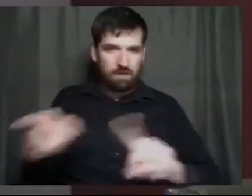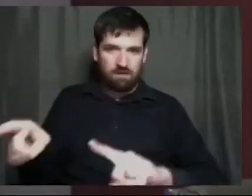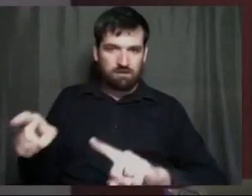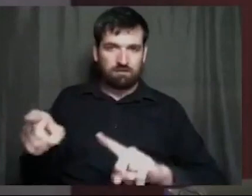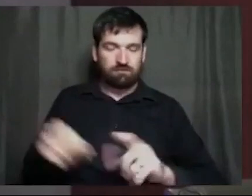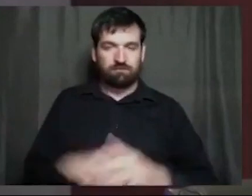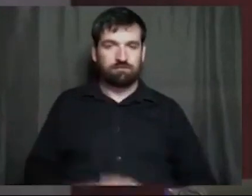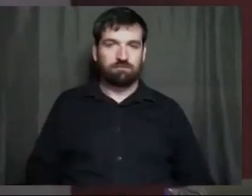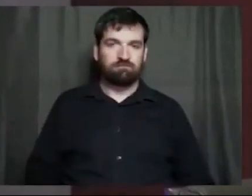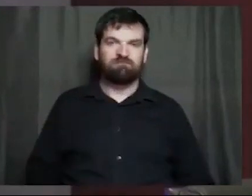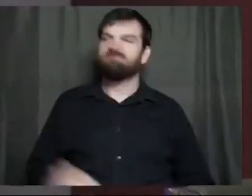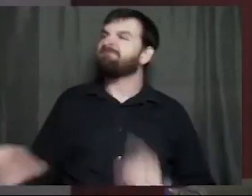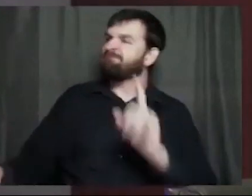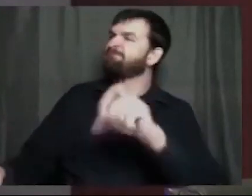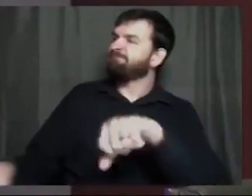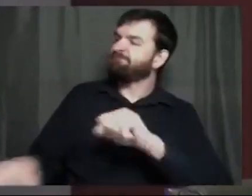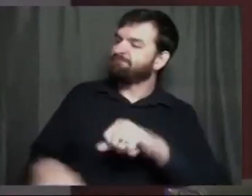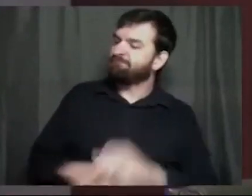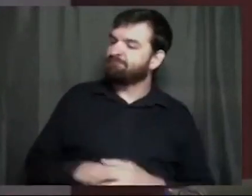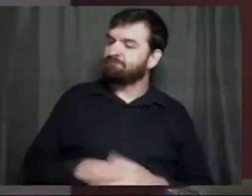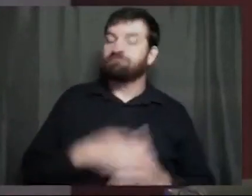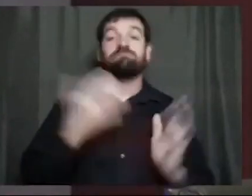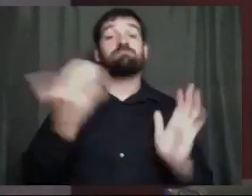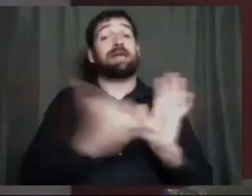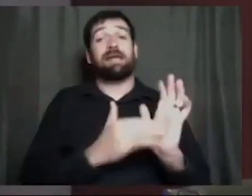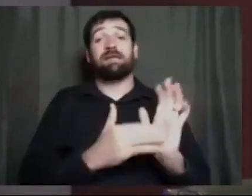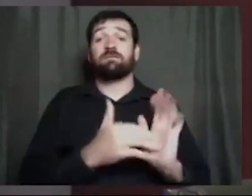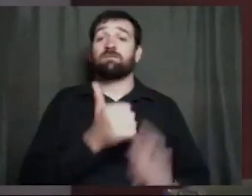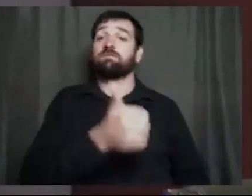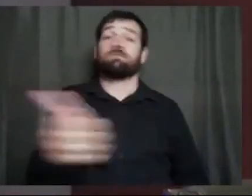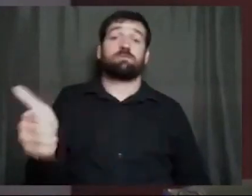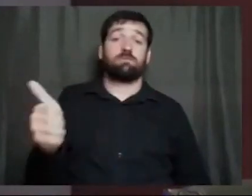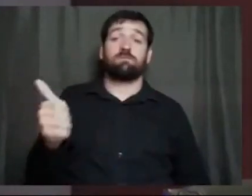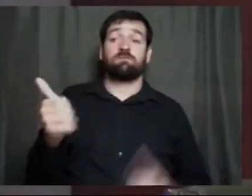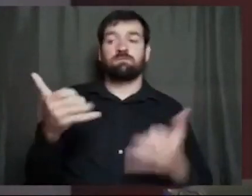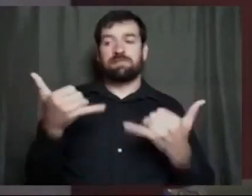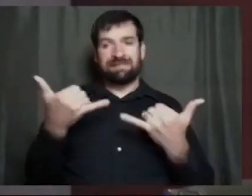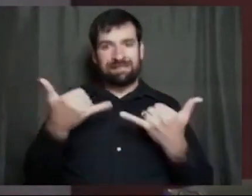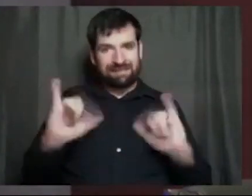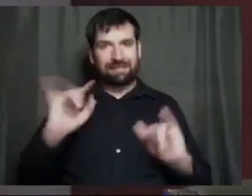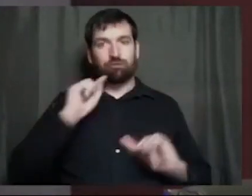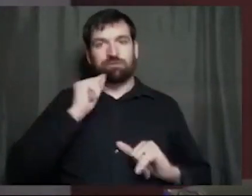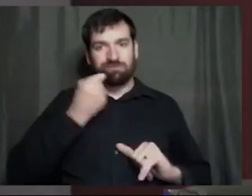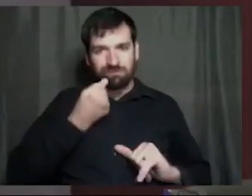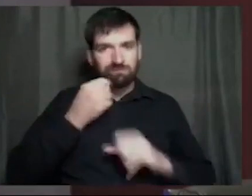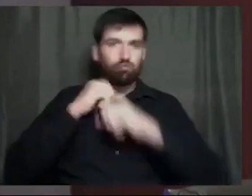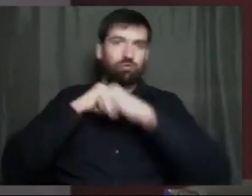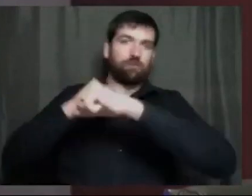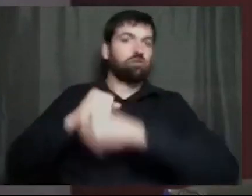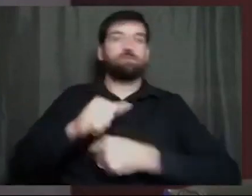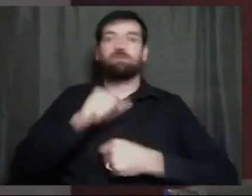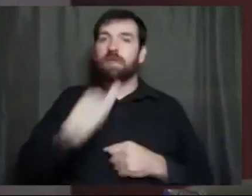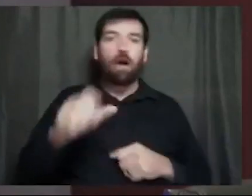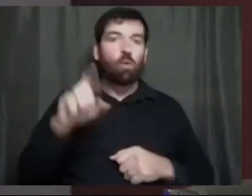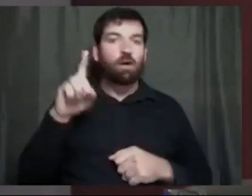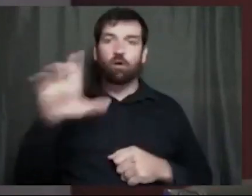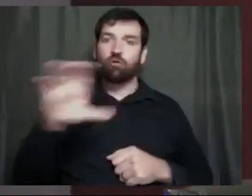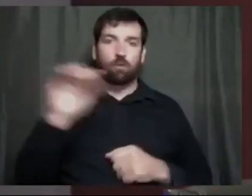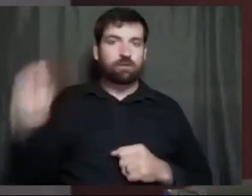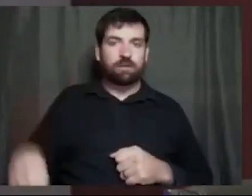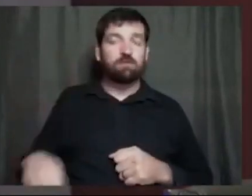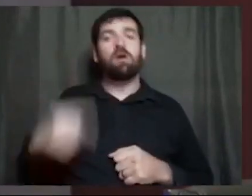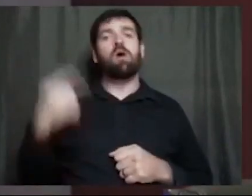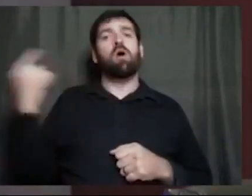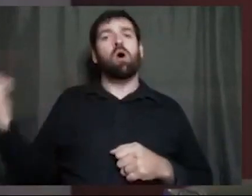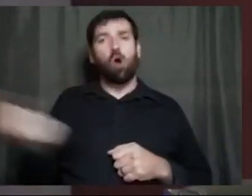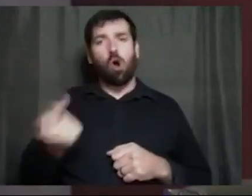and again, remember, you have still significant protection. It's not 100%, so you are always rolling the dice with